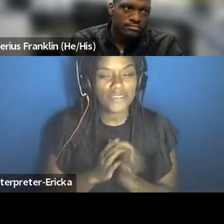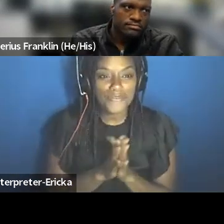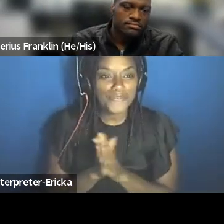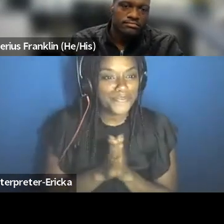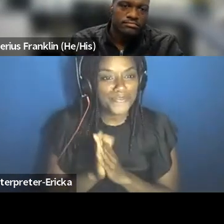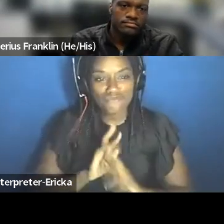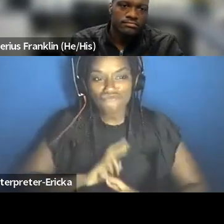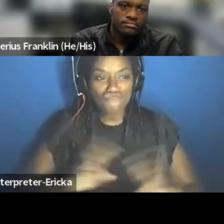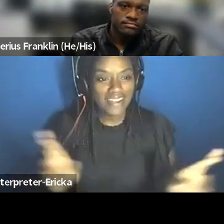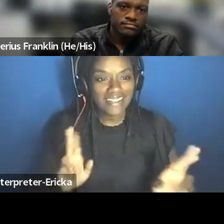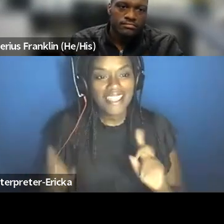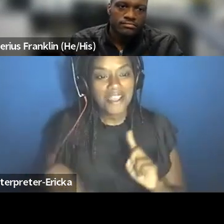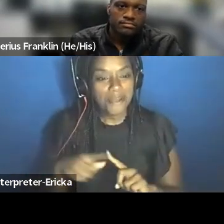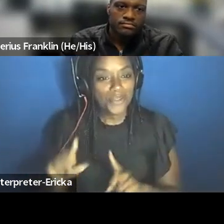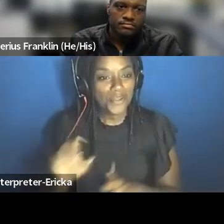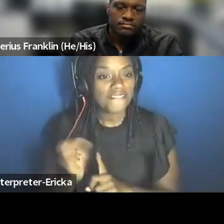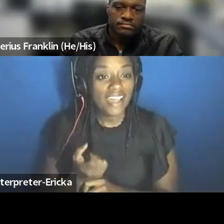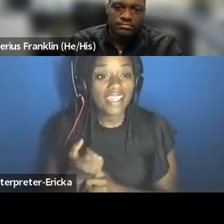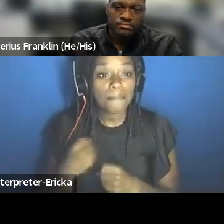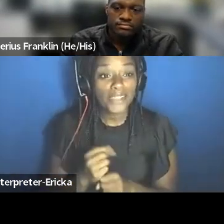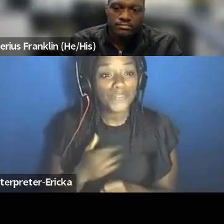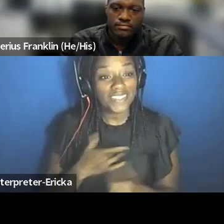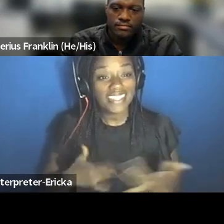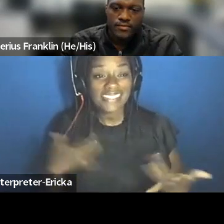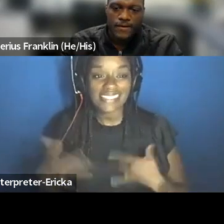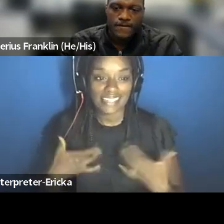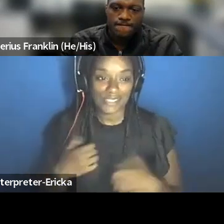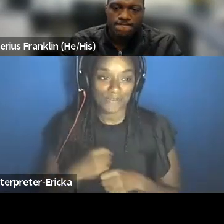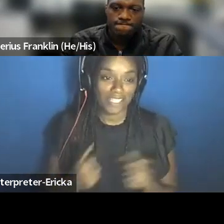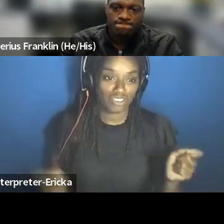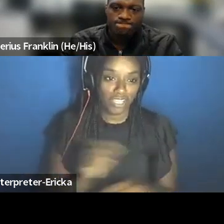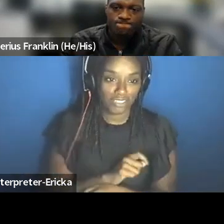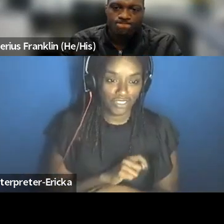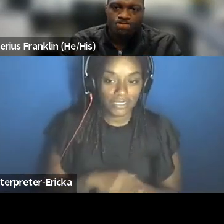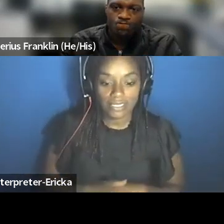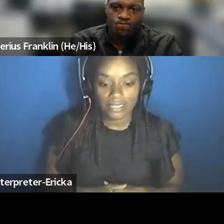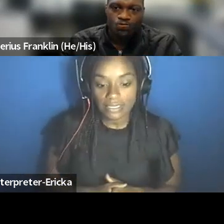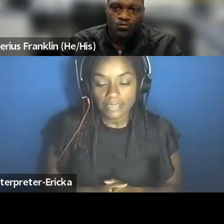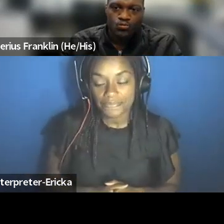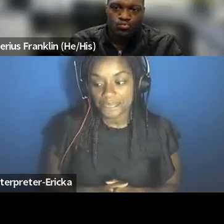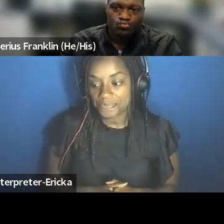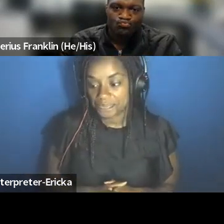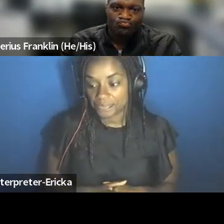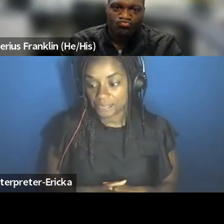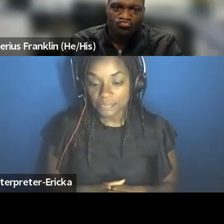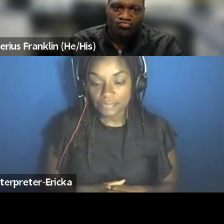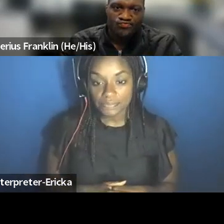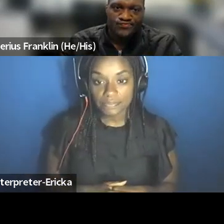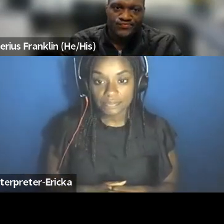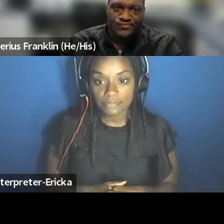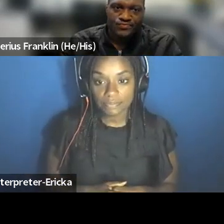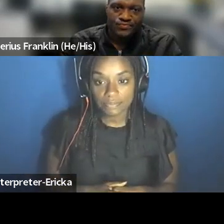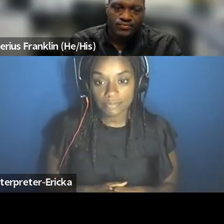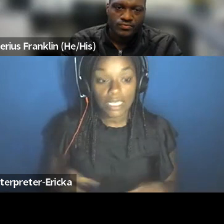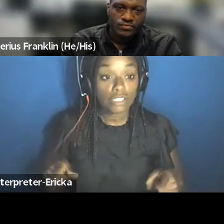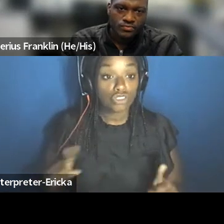environment and make you so excited to create change. Over COVID, I was working I started helping at our local